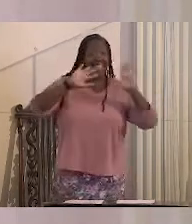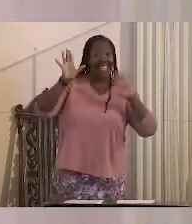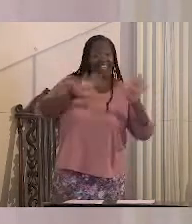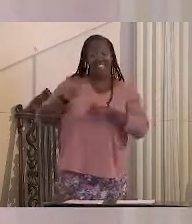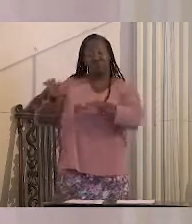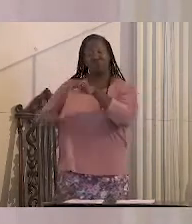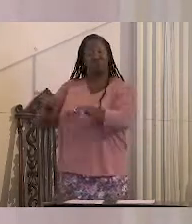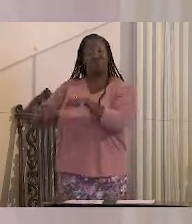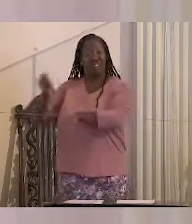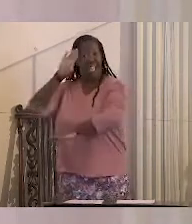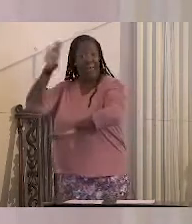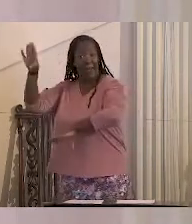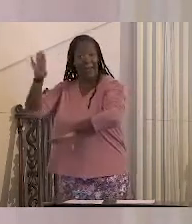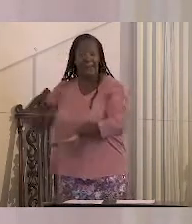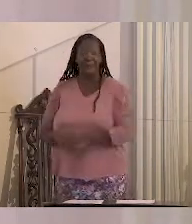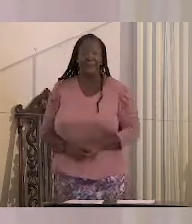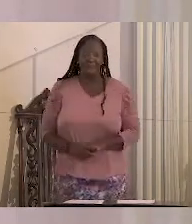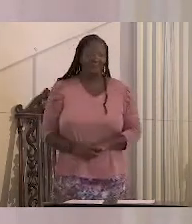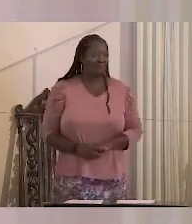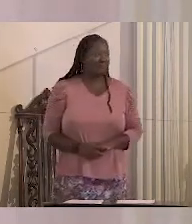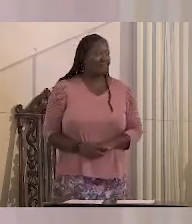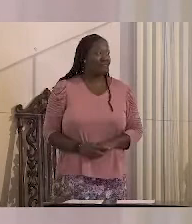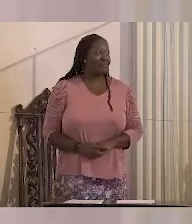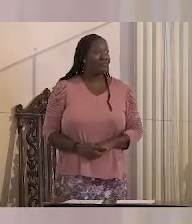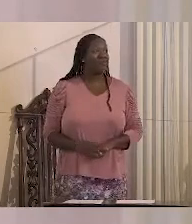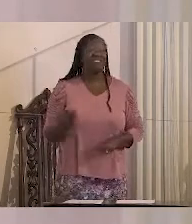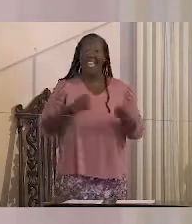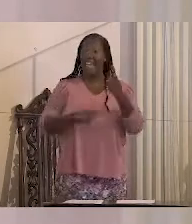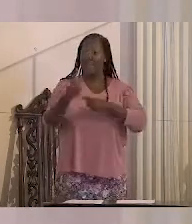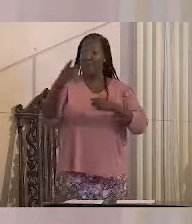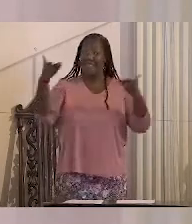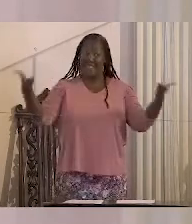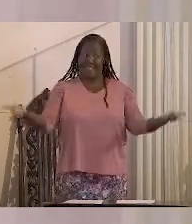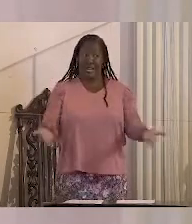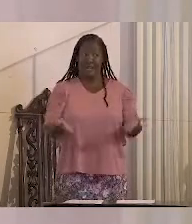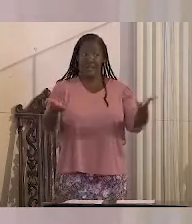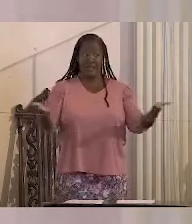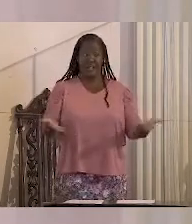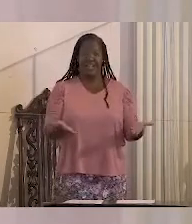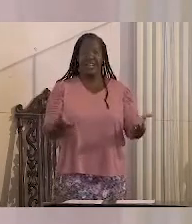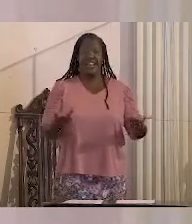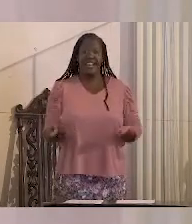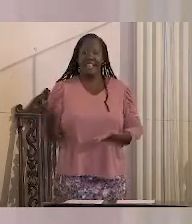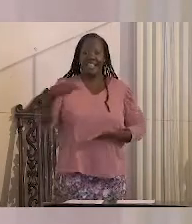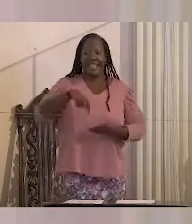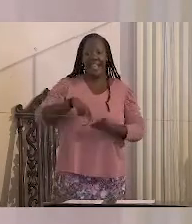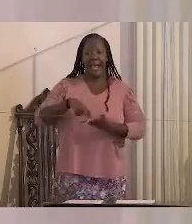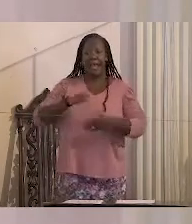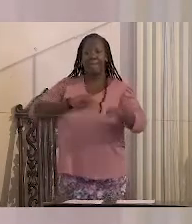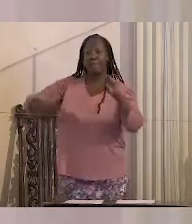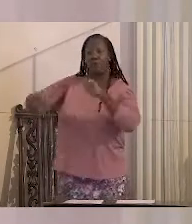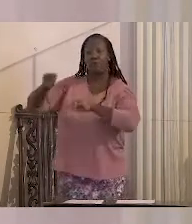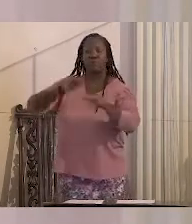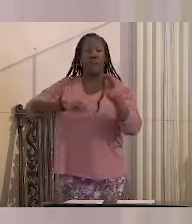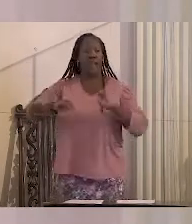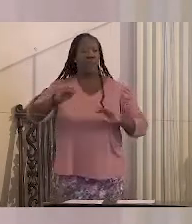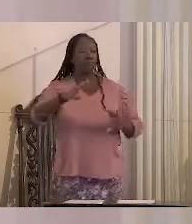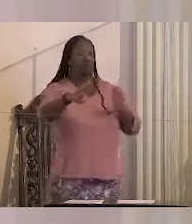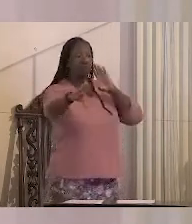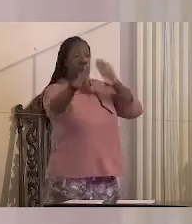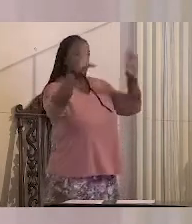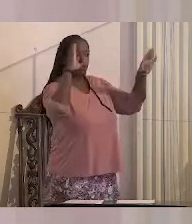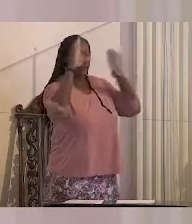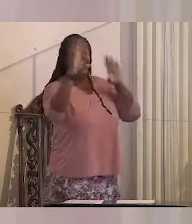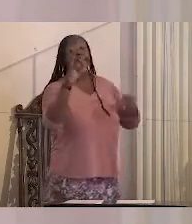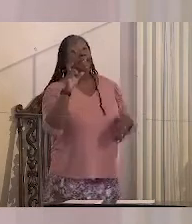chat. I encourage everyone in the sanctuary to get up and move around, greeting one another as